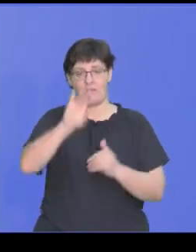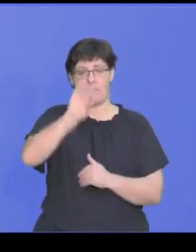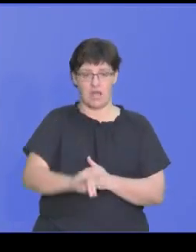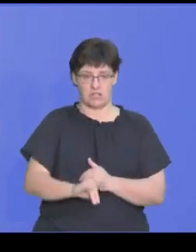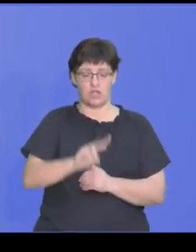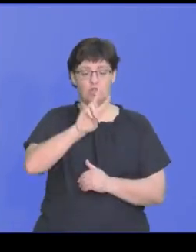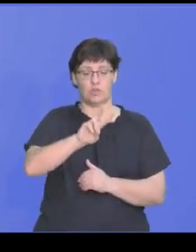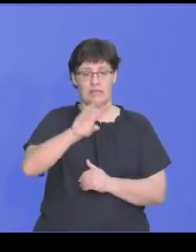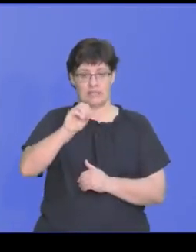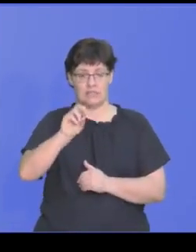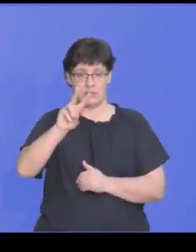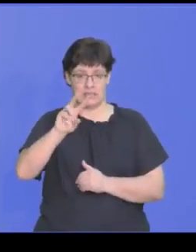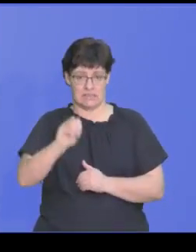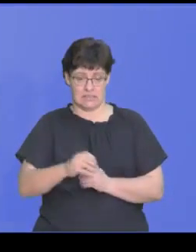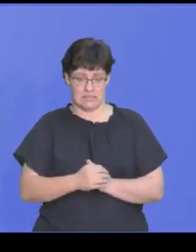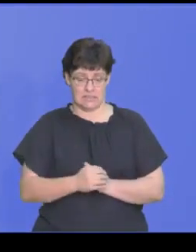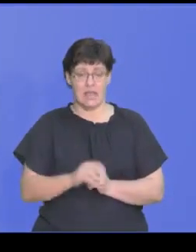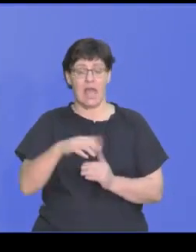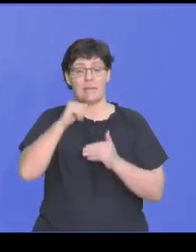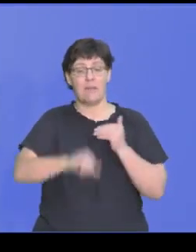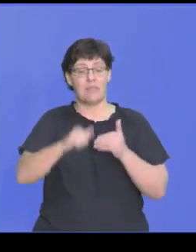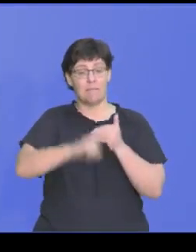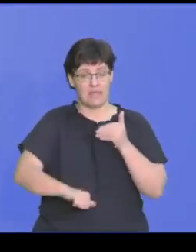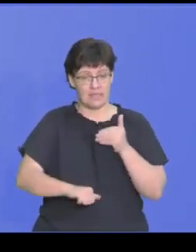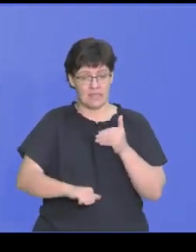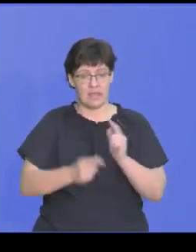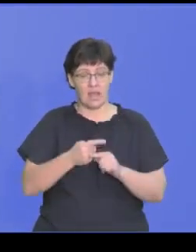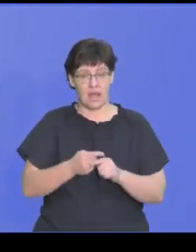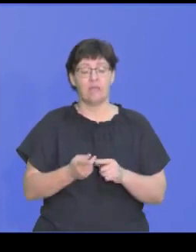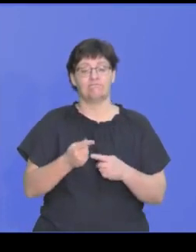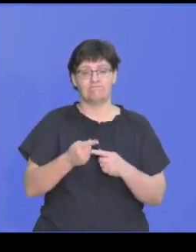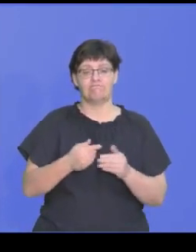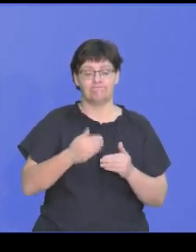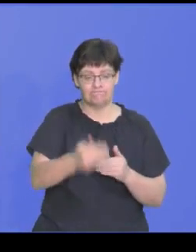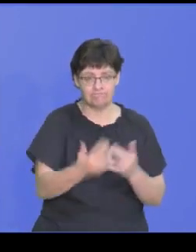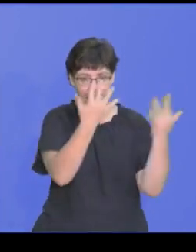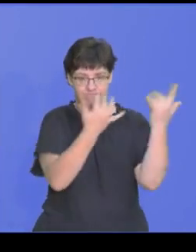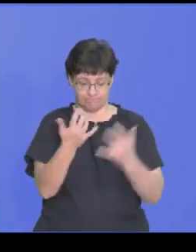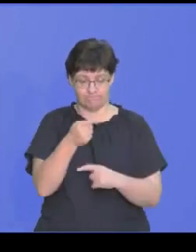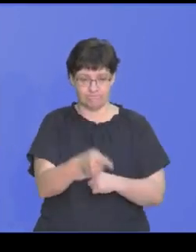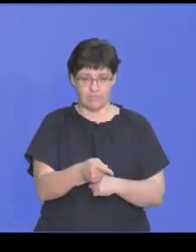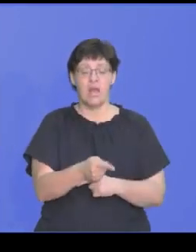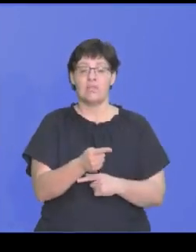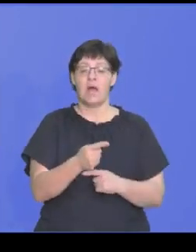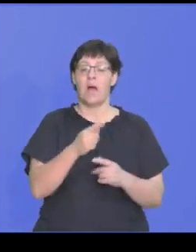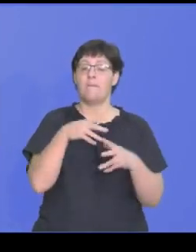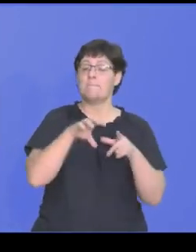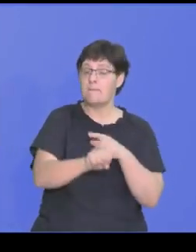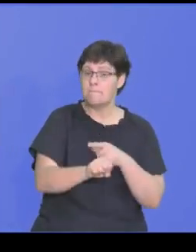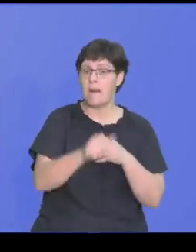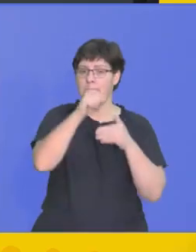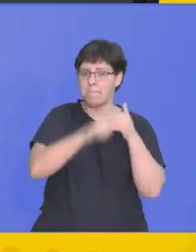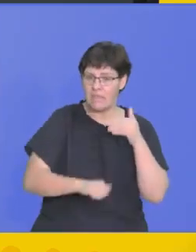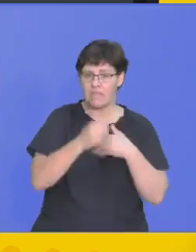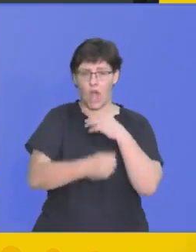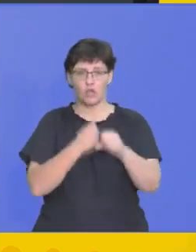month. Determine the month and the year when he will pay his last payment. So, paying at the end of March,